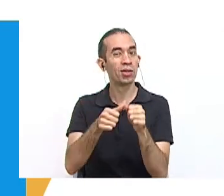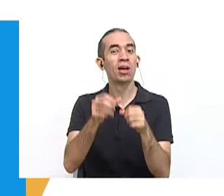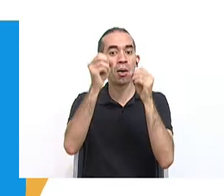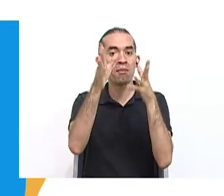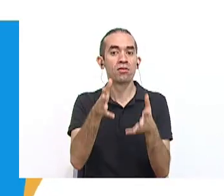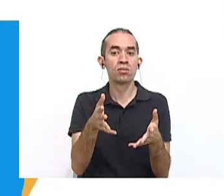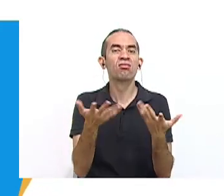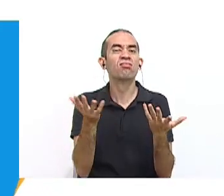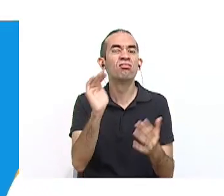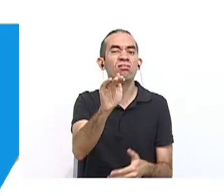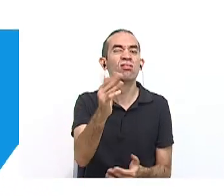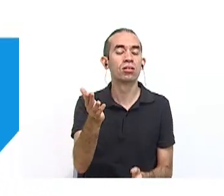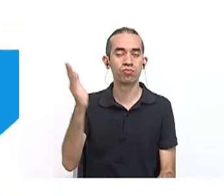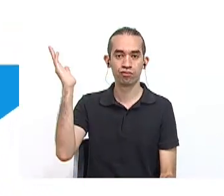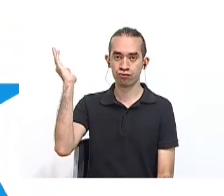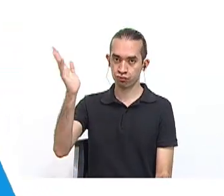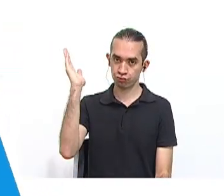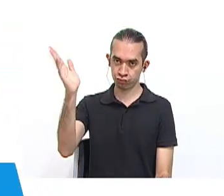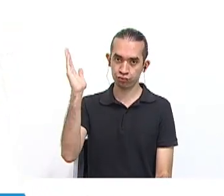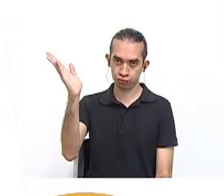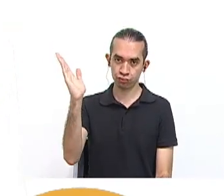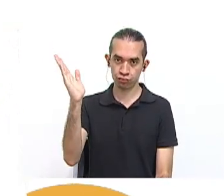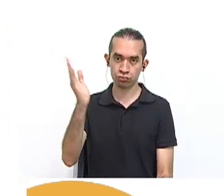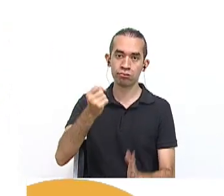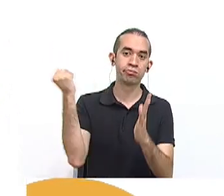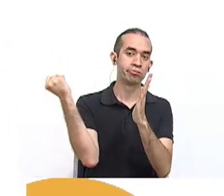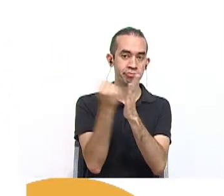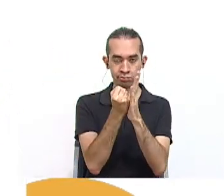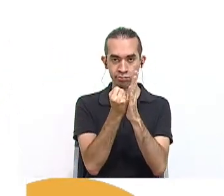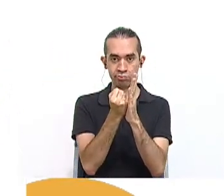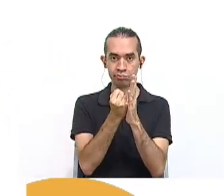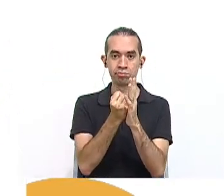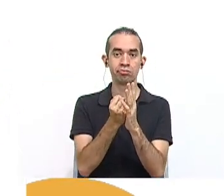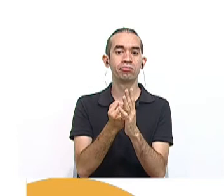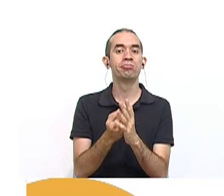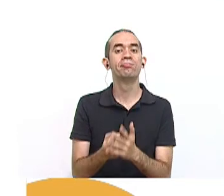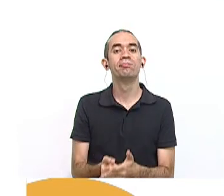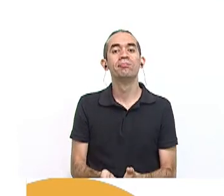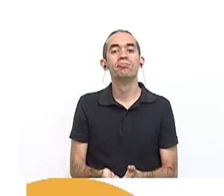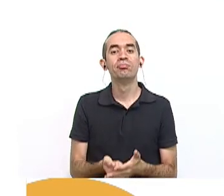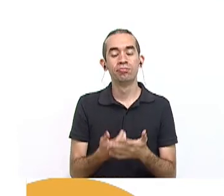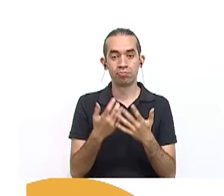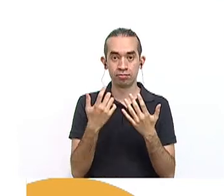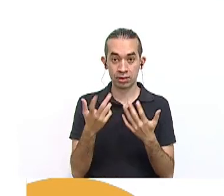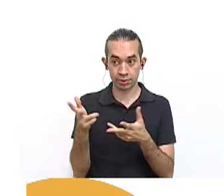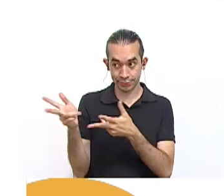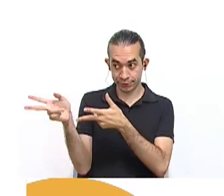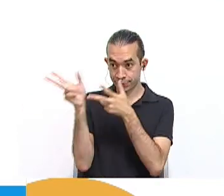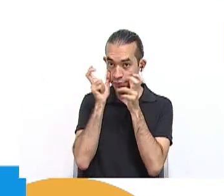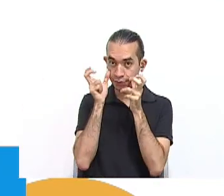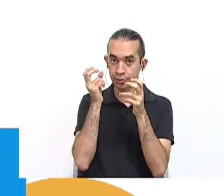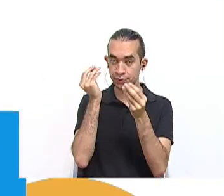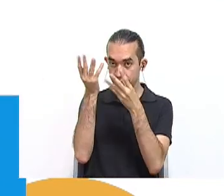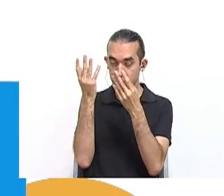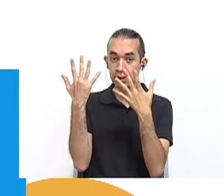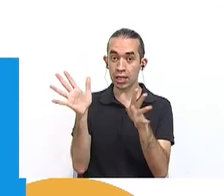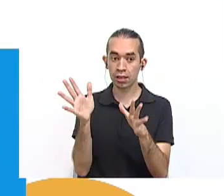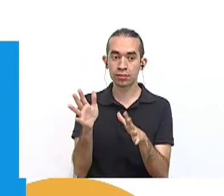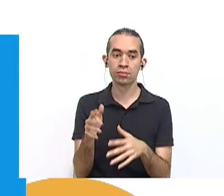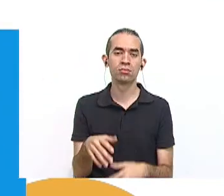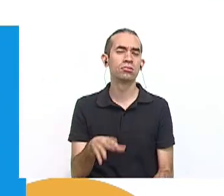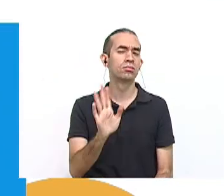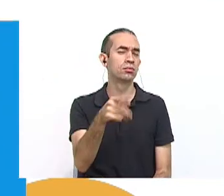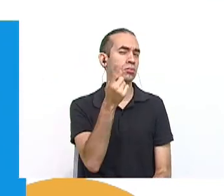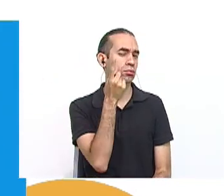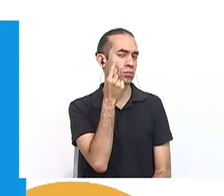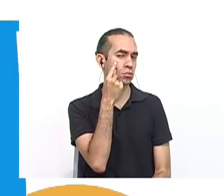a presentation about footprint. You extracted the information, but now it's important to see if the